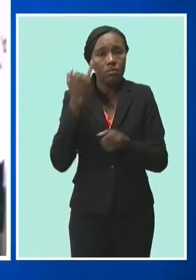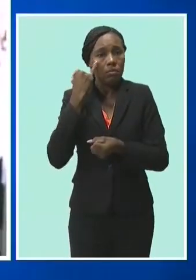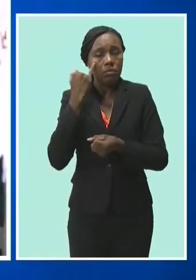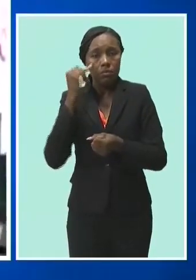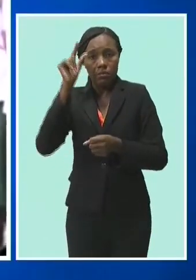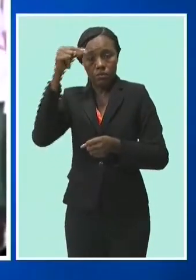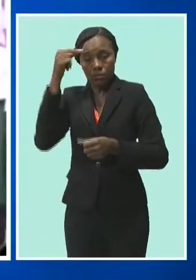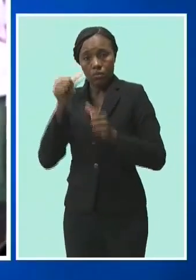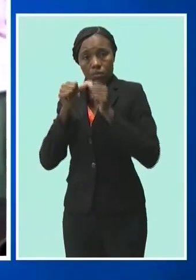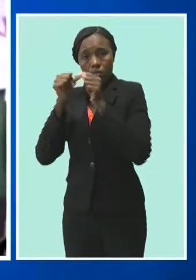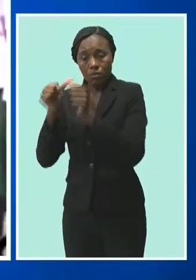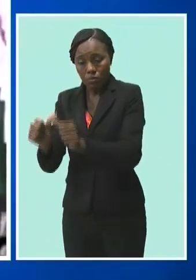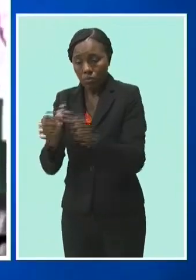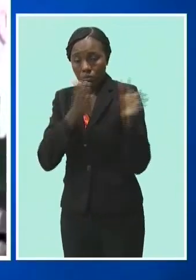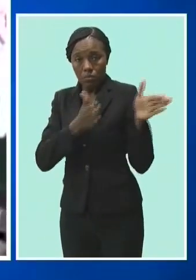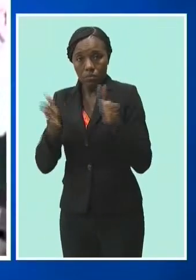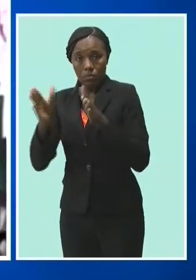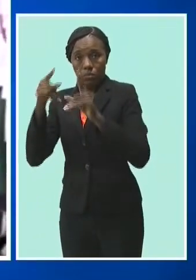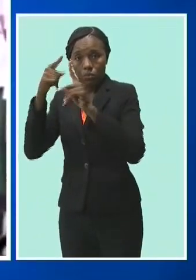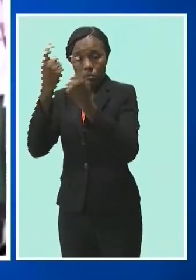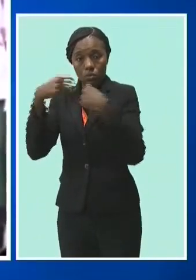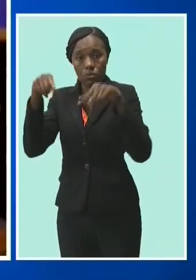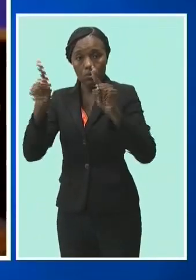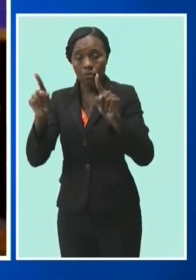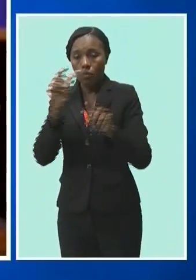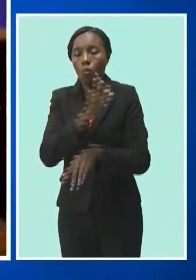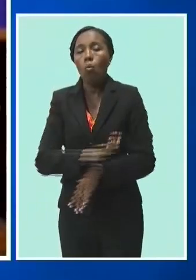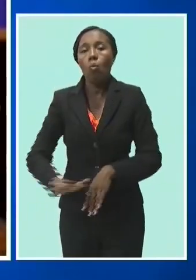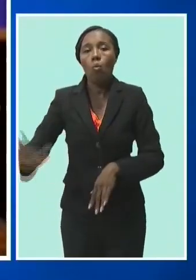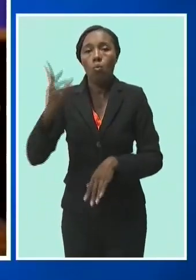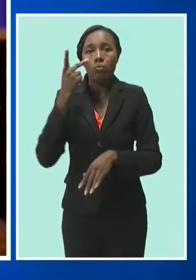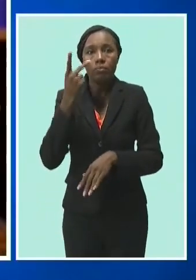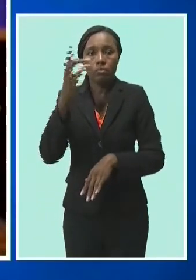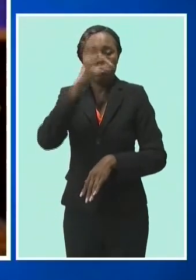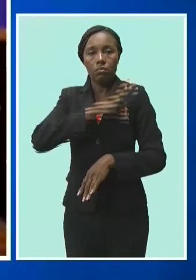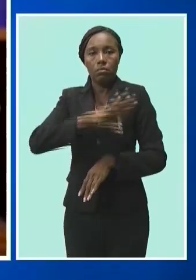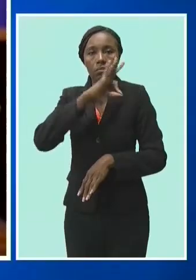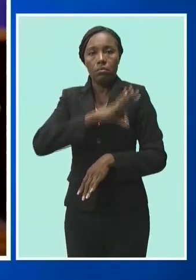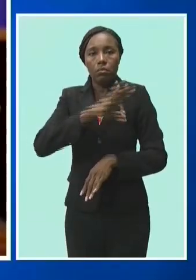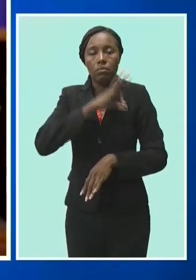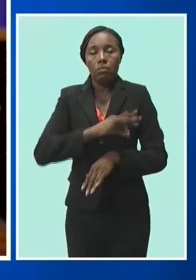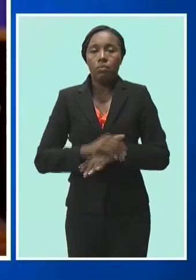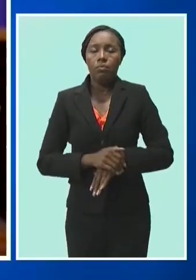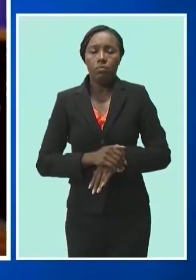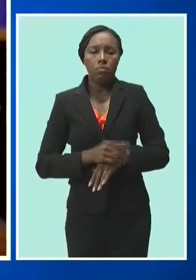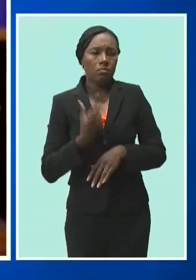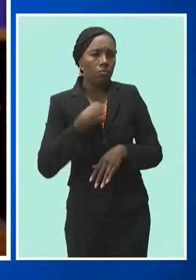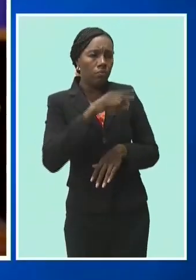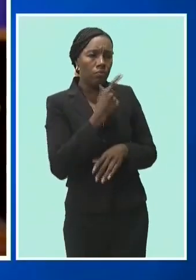the disciplined services, will all see benefits. So we are going to be looking at facilities,